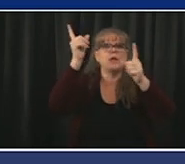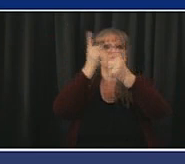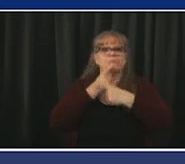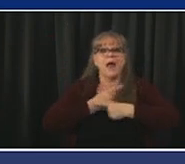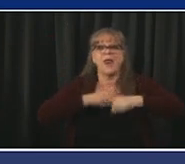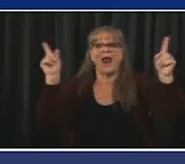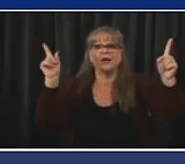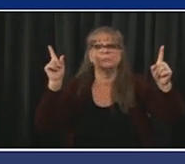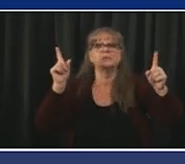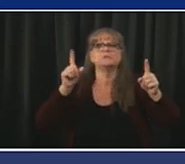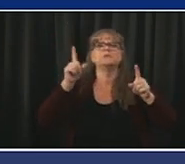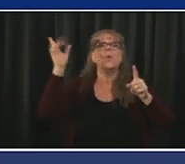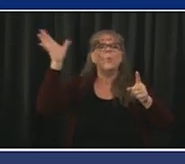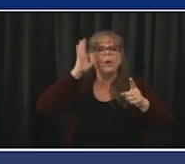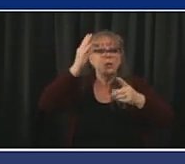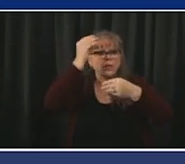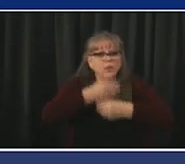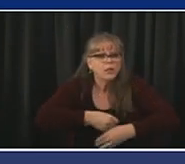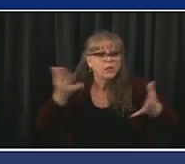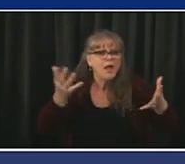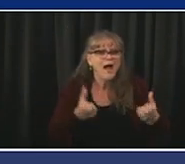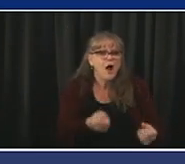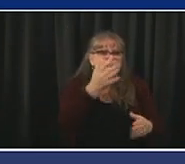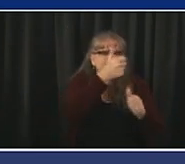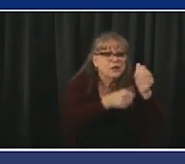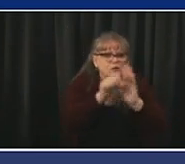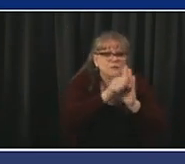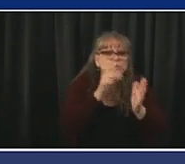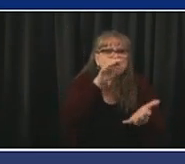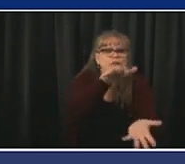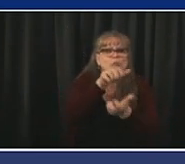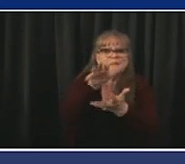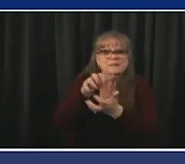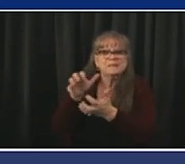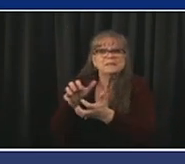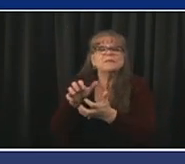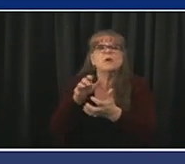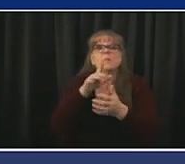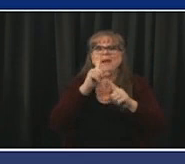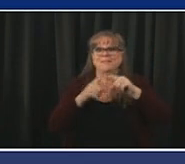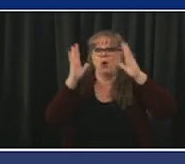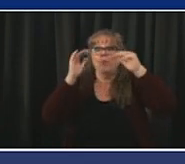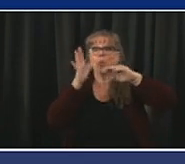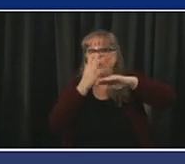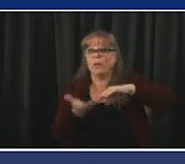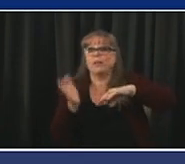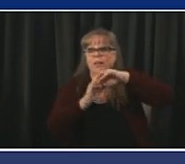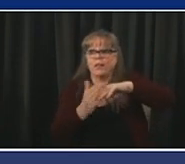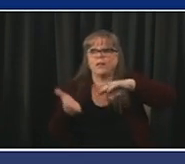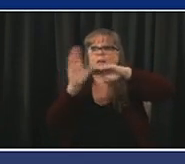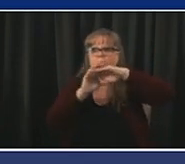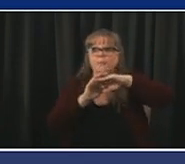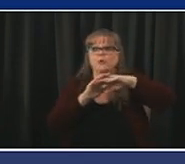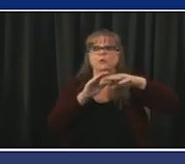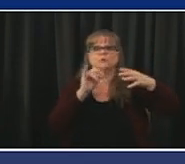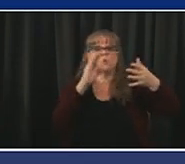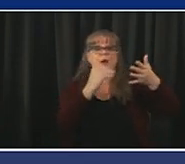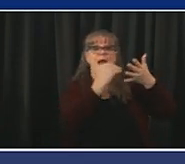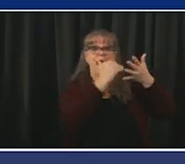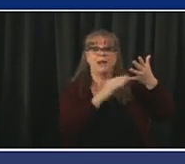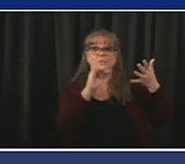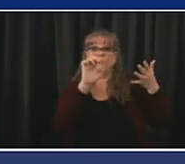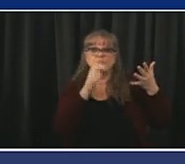We expect a really strong increase the last week of March into the first part of April. Now, in order to prepare for that